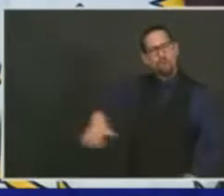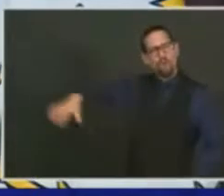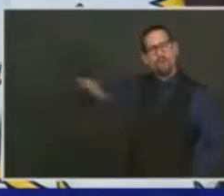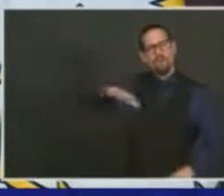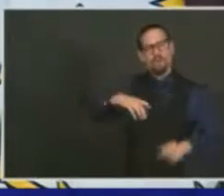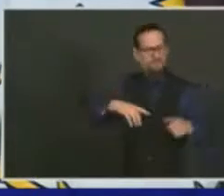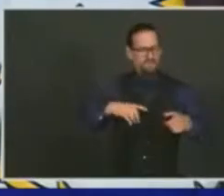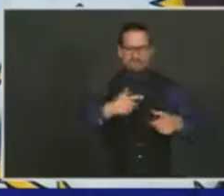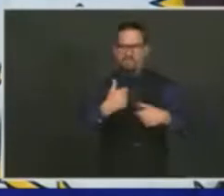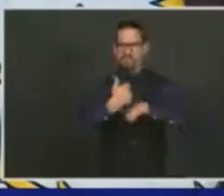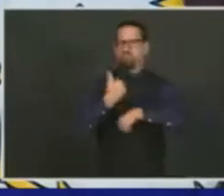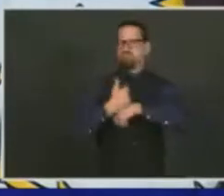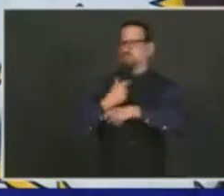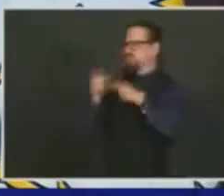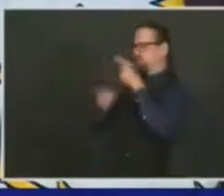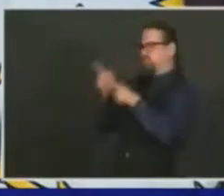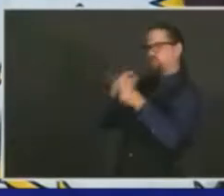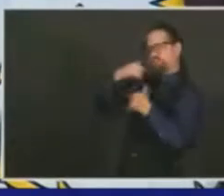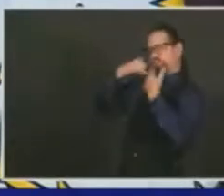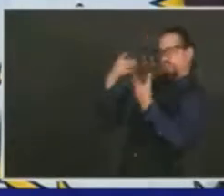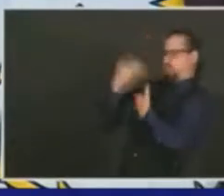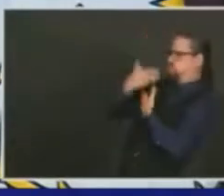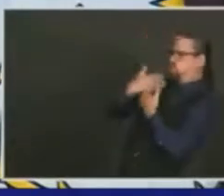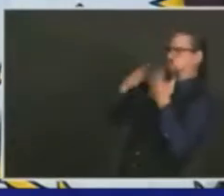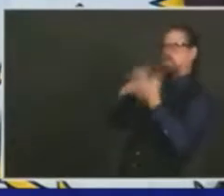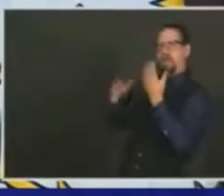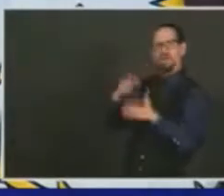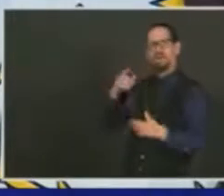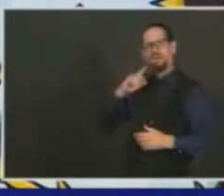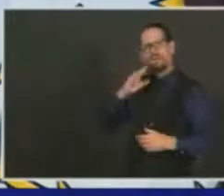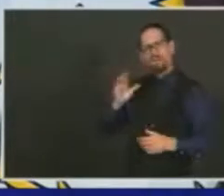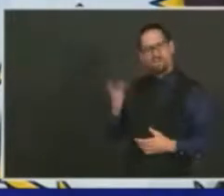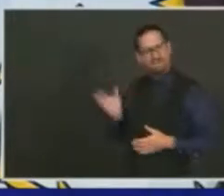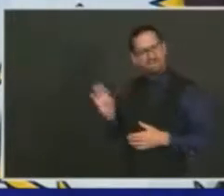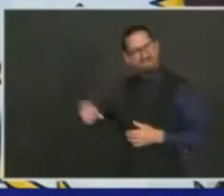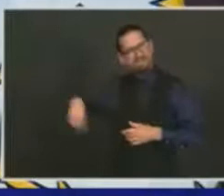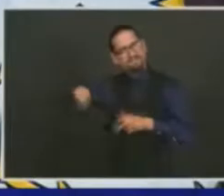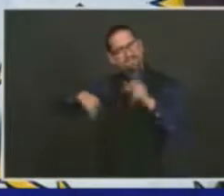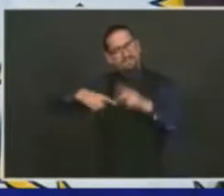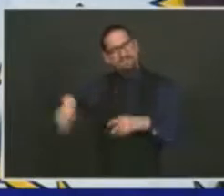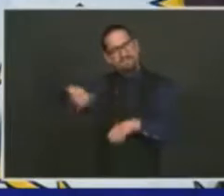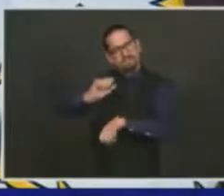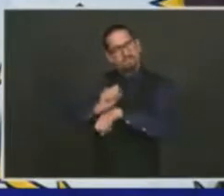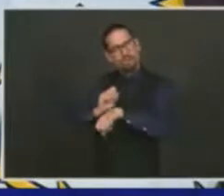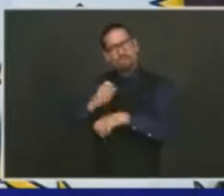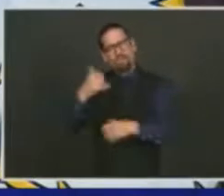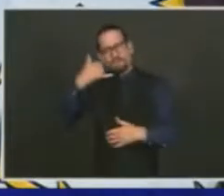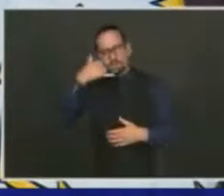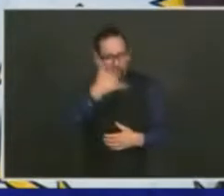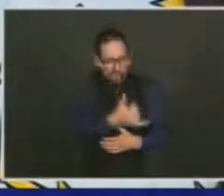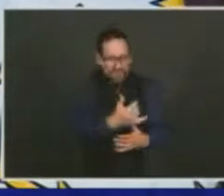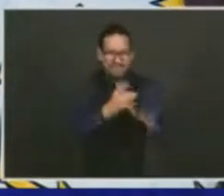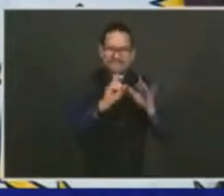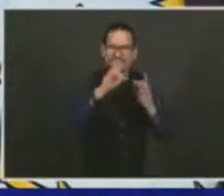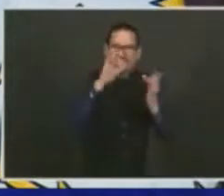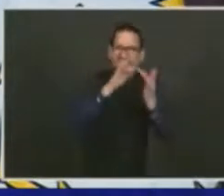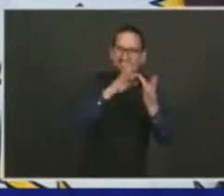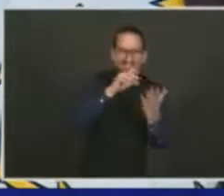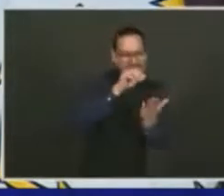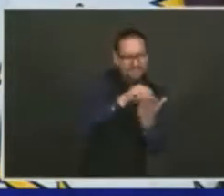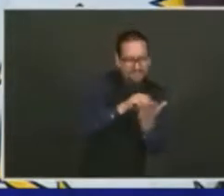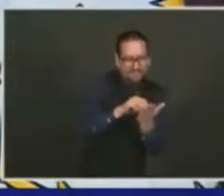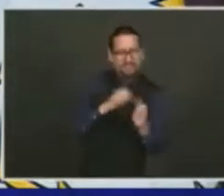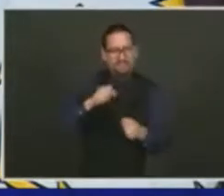dads and Rhode Islanders trying to do their job, working 7 days a week. And if they call you to ask you who your